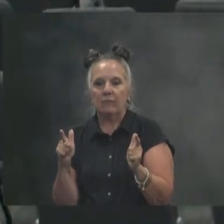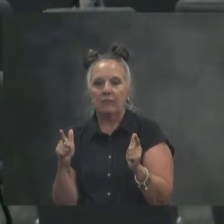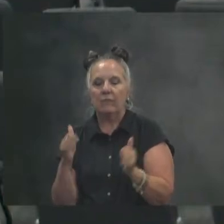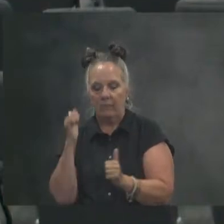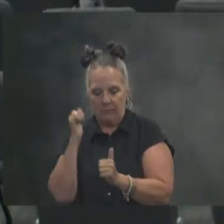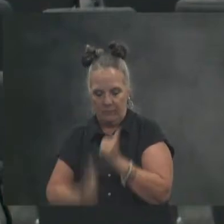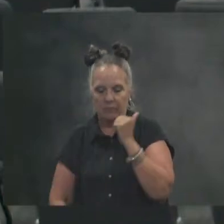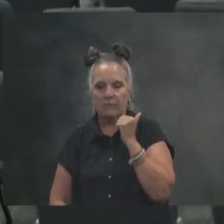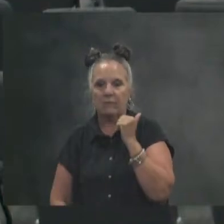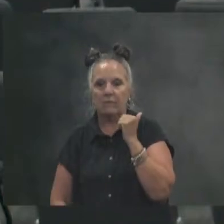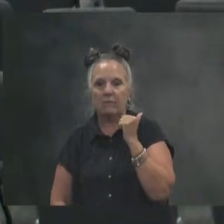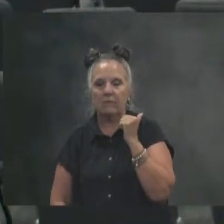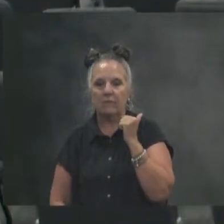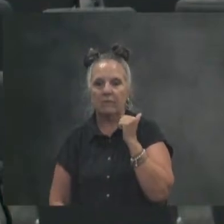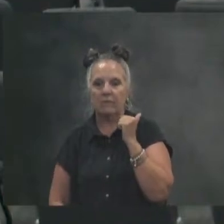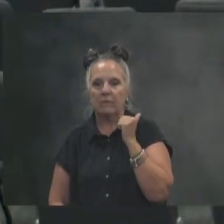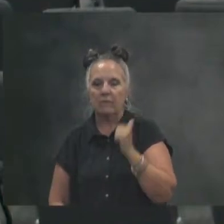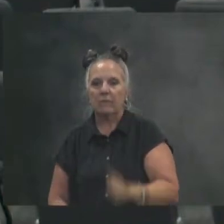motion carries.